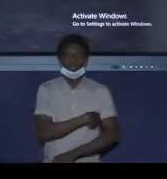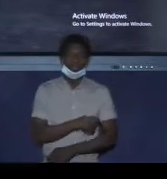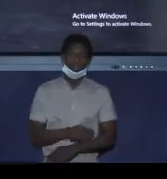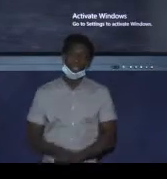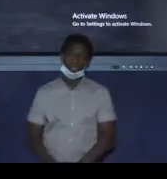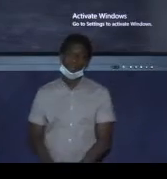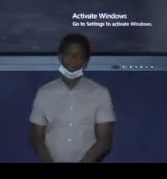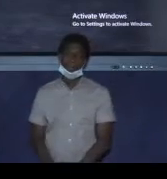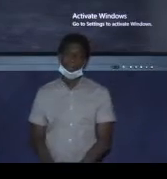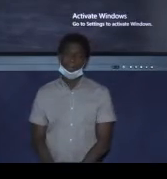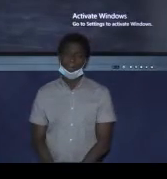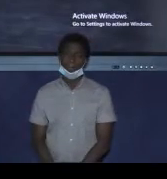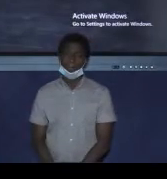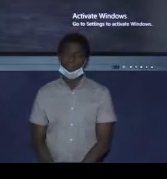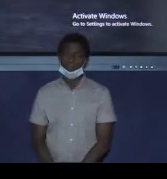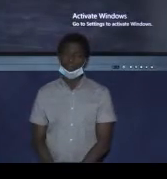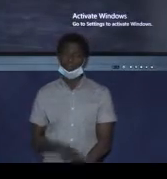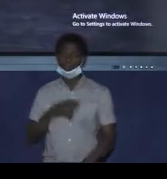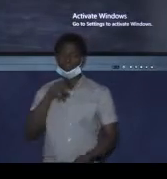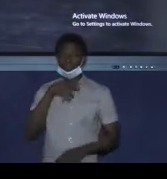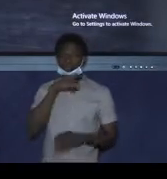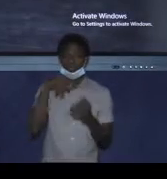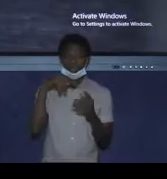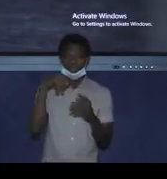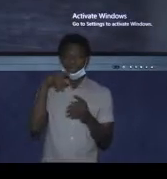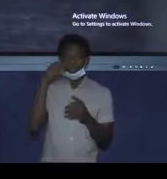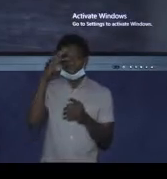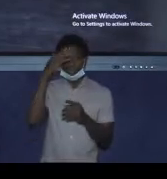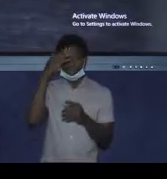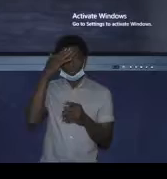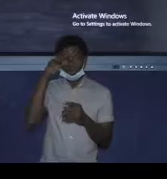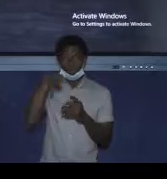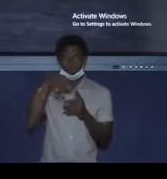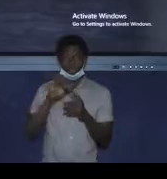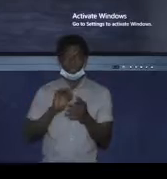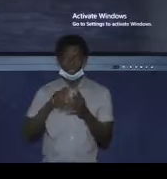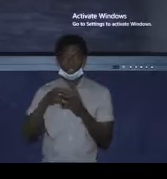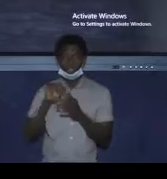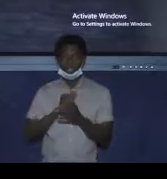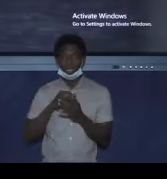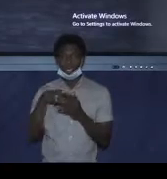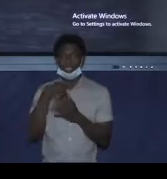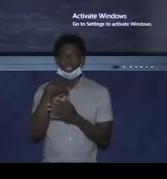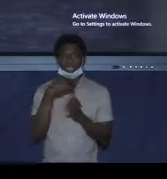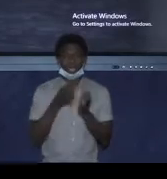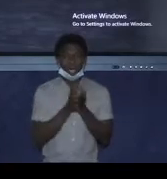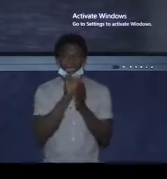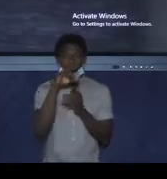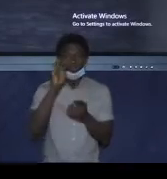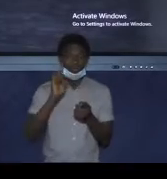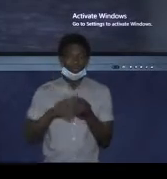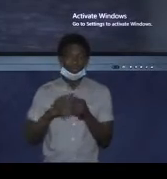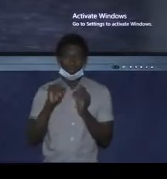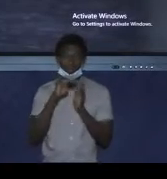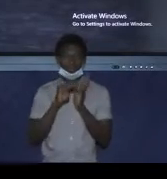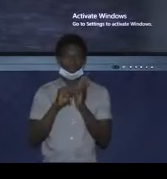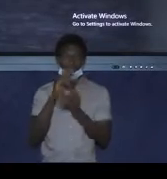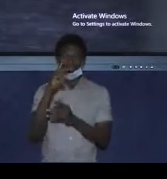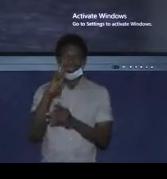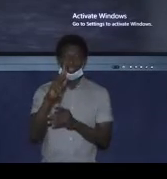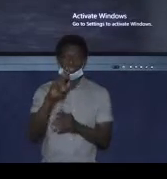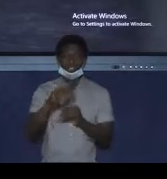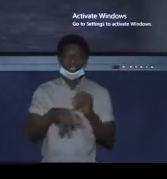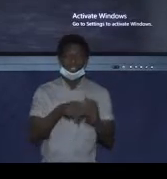thermometer. Types of thermometer. You know, when I started, I asked you to give me to mention three types of thermometers.